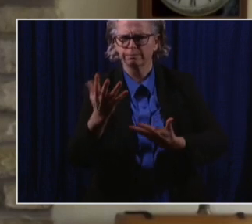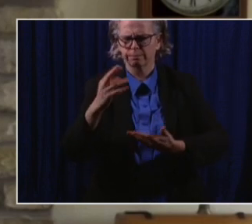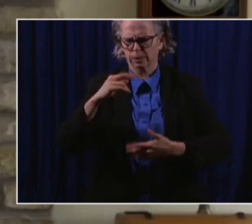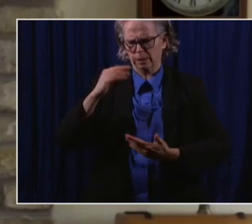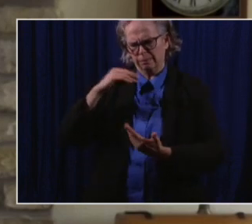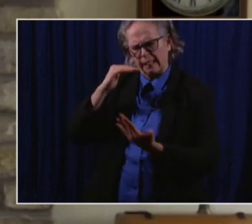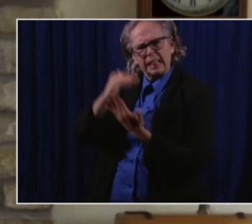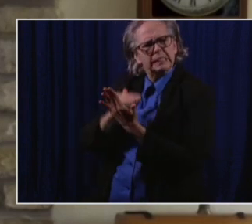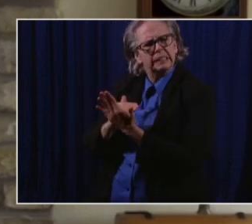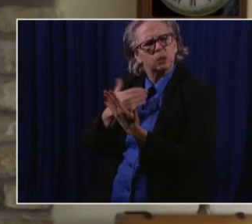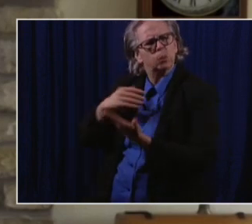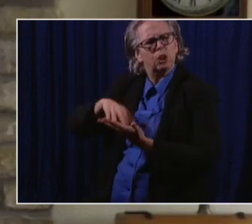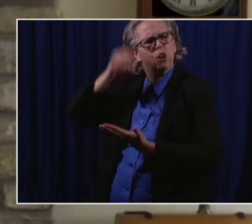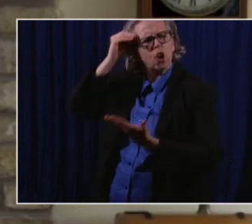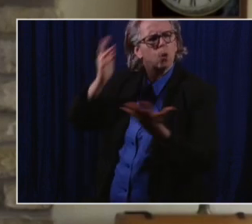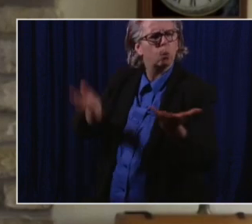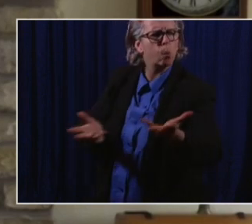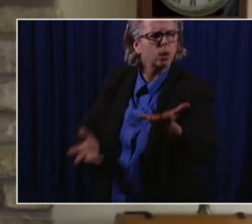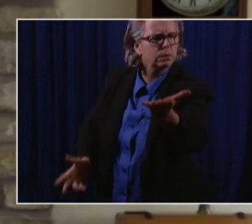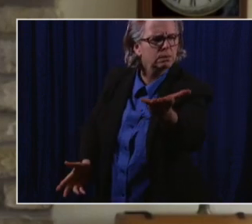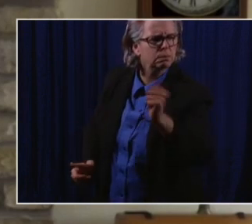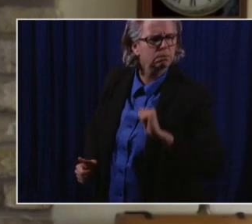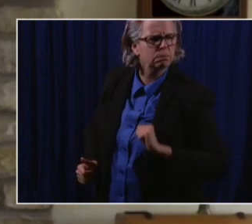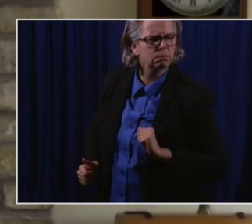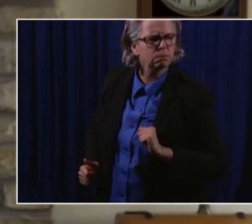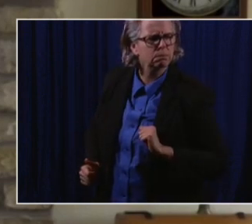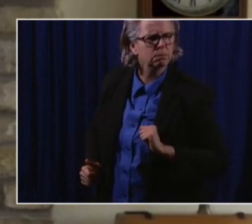are relevant to each of us?